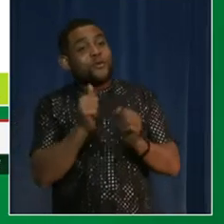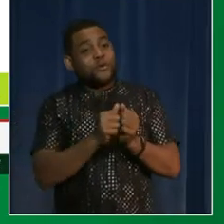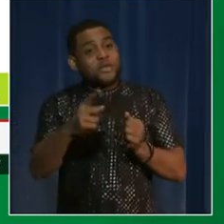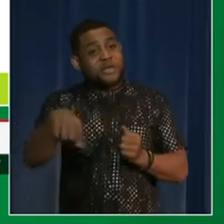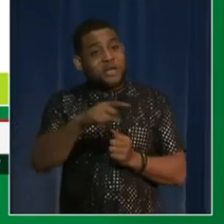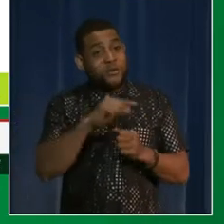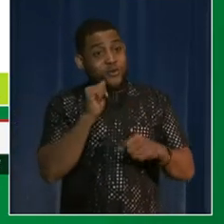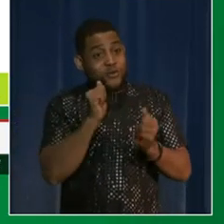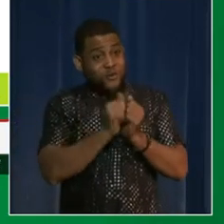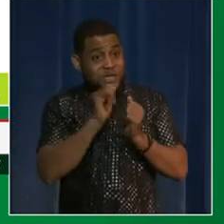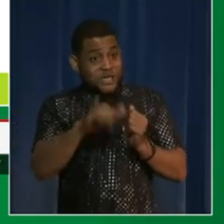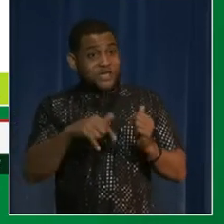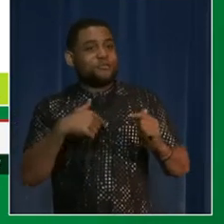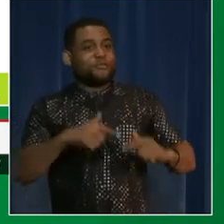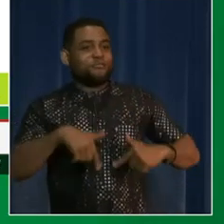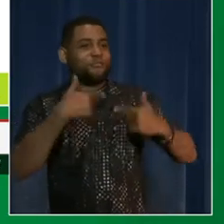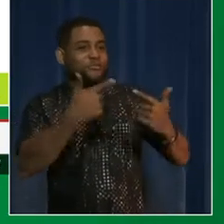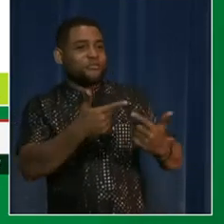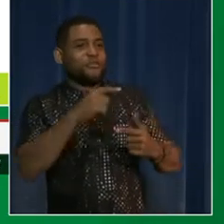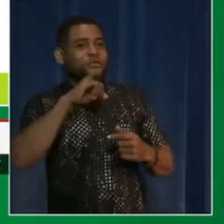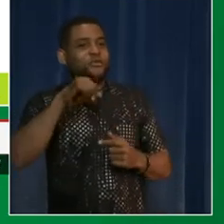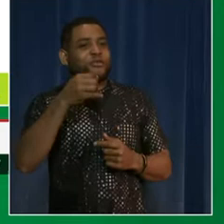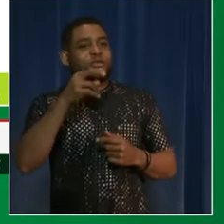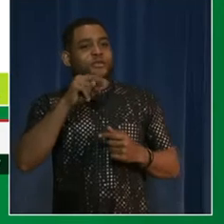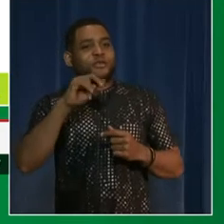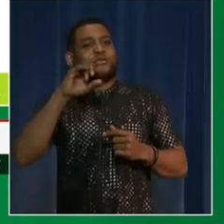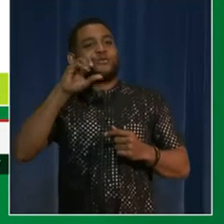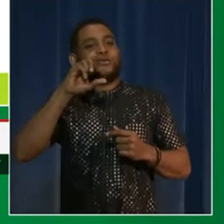Lodi from CC Prep to share more about how folks can sign up.